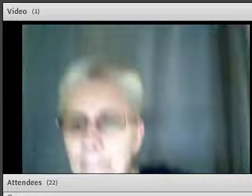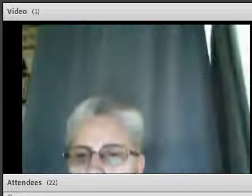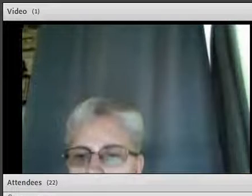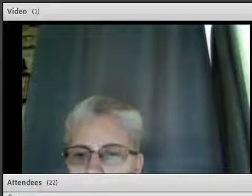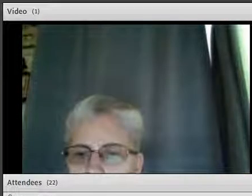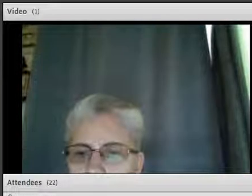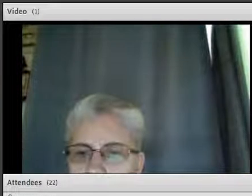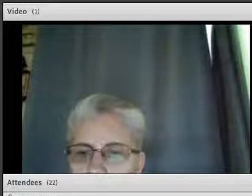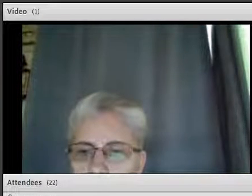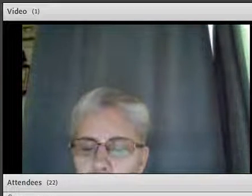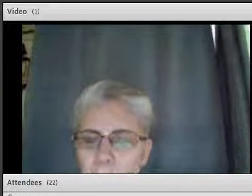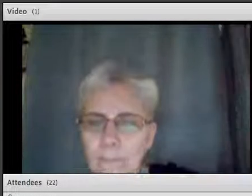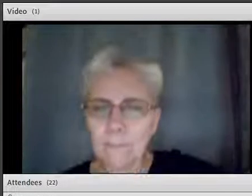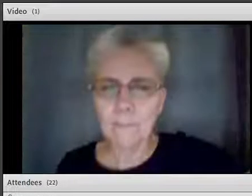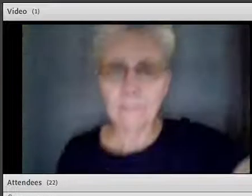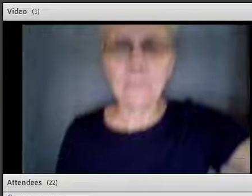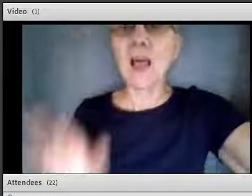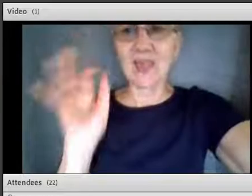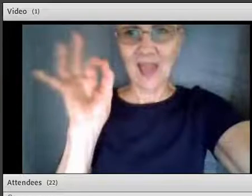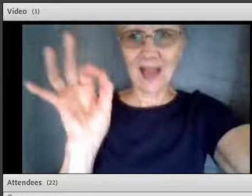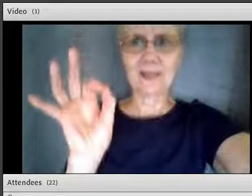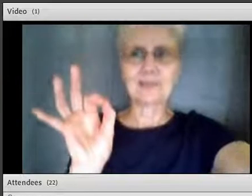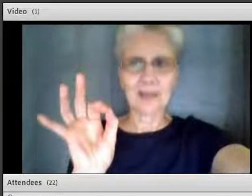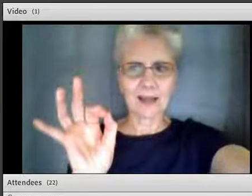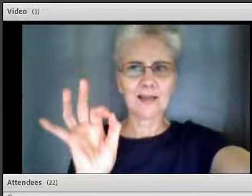that better?